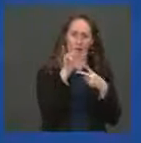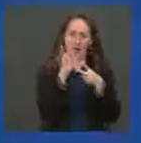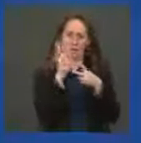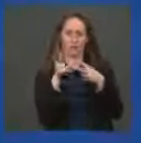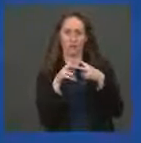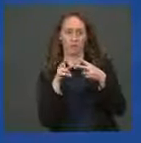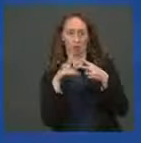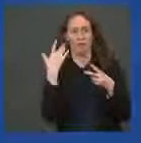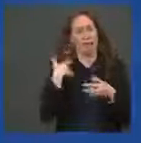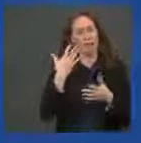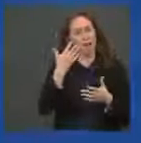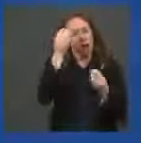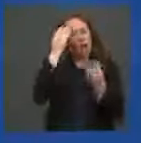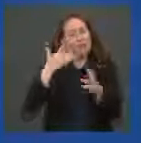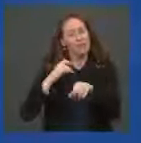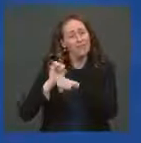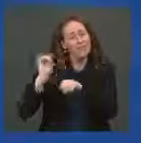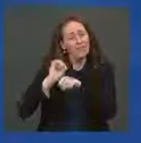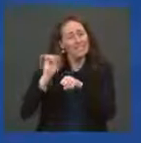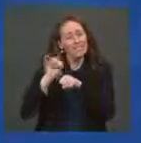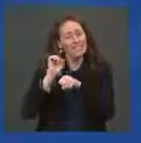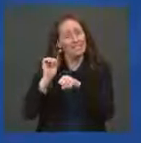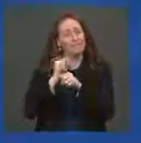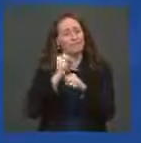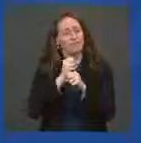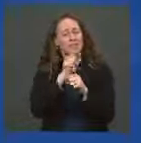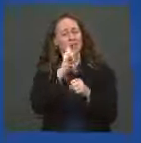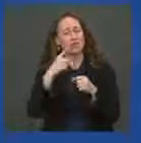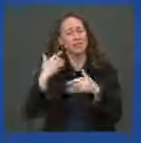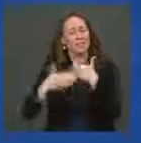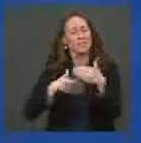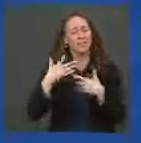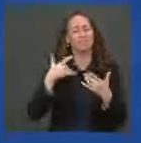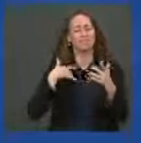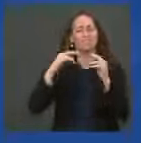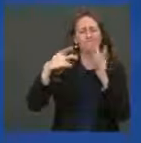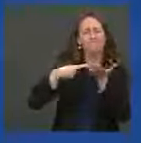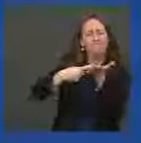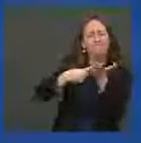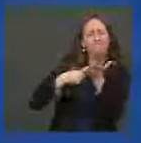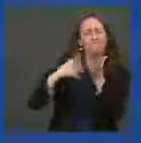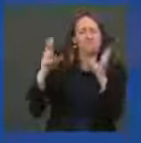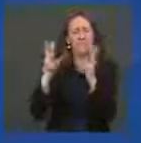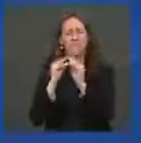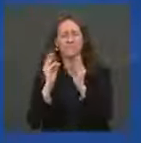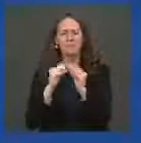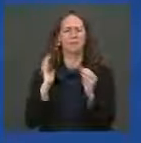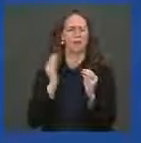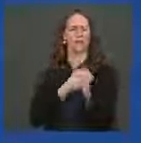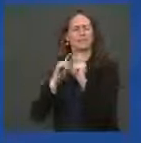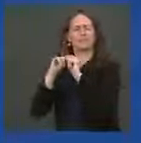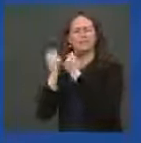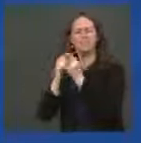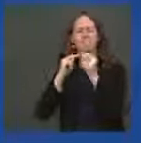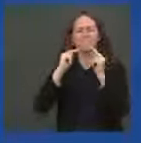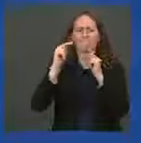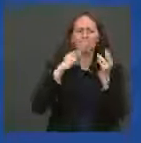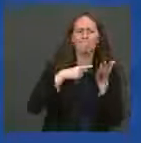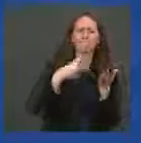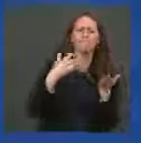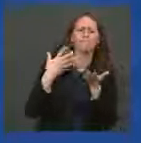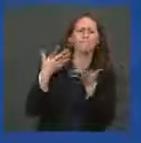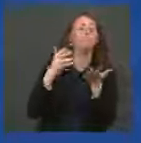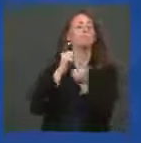across America. After weeks of negotiation and working with my team and with the major union retailers and